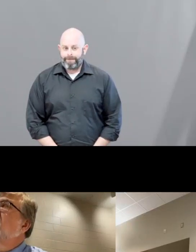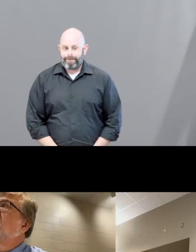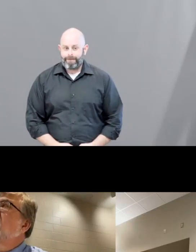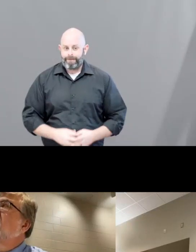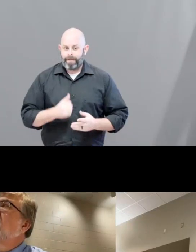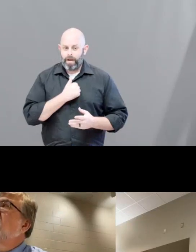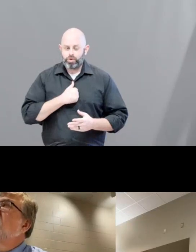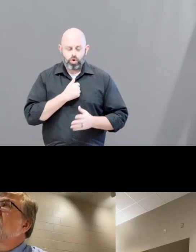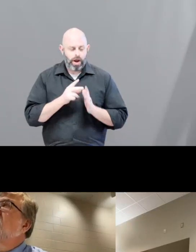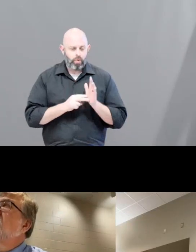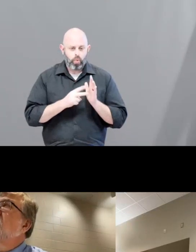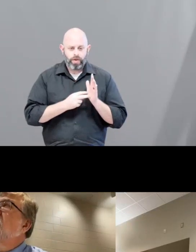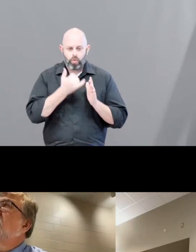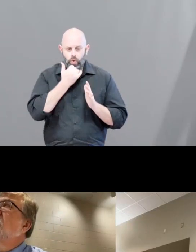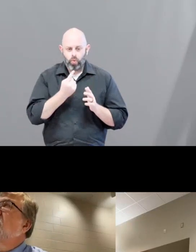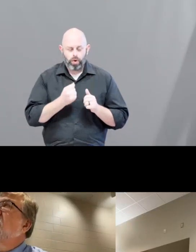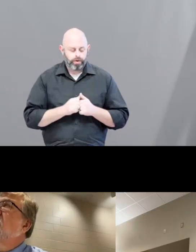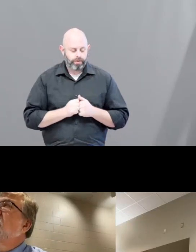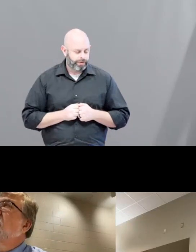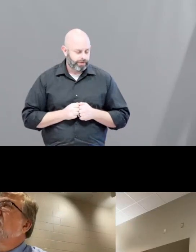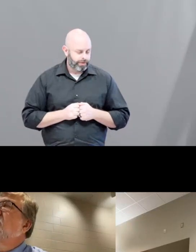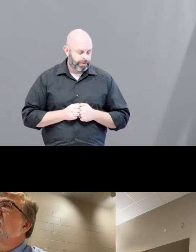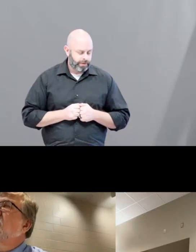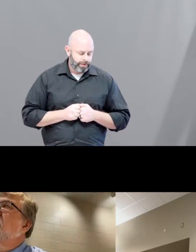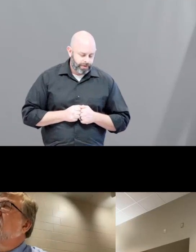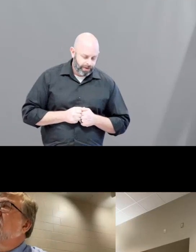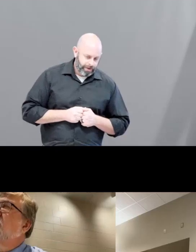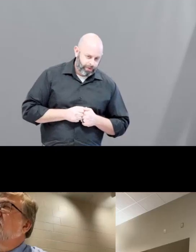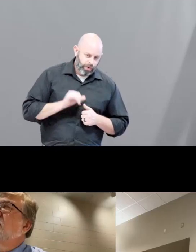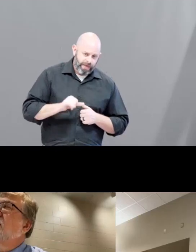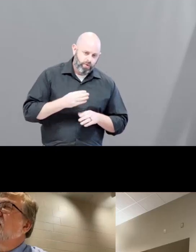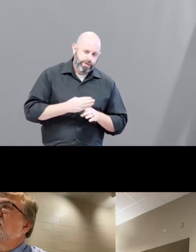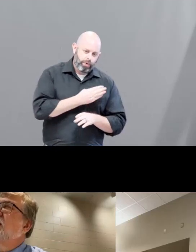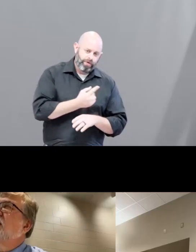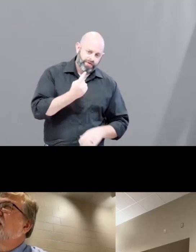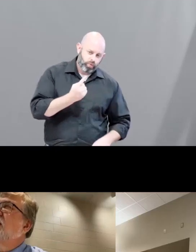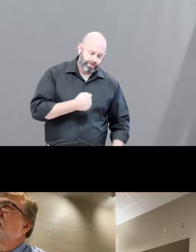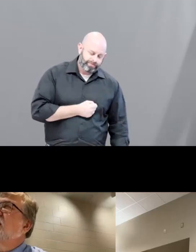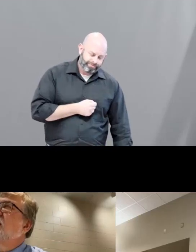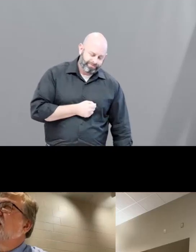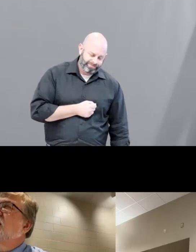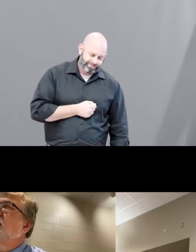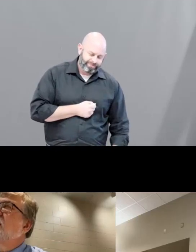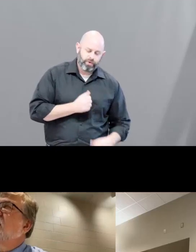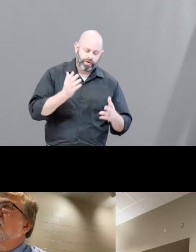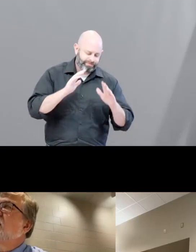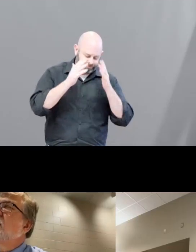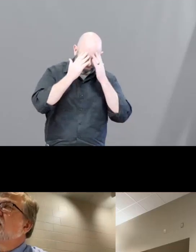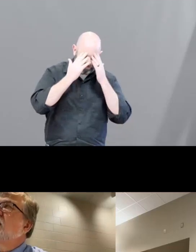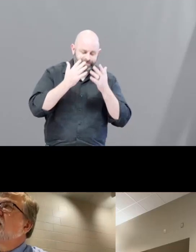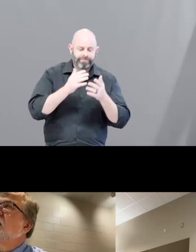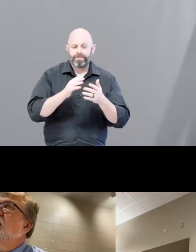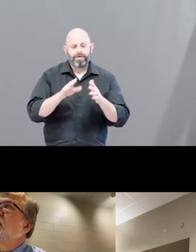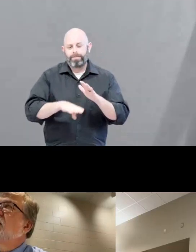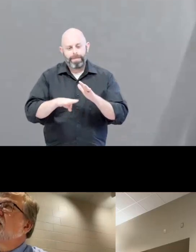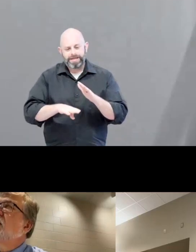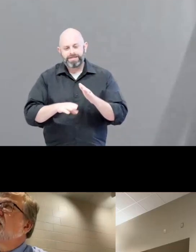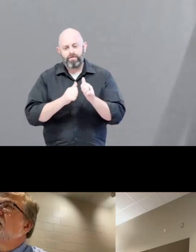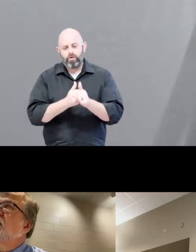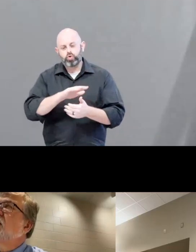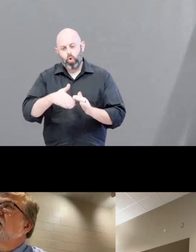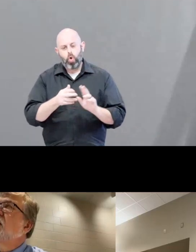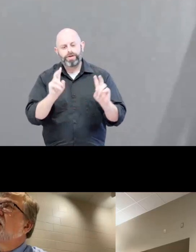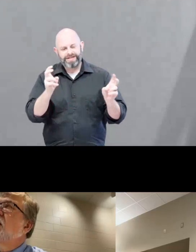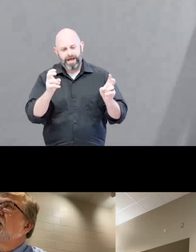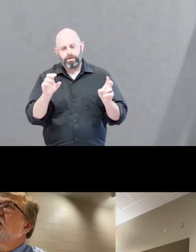I'm sorry, I read the wrong one. That was the previous. So it basically follows all your Title IX,